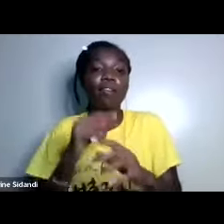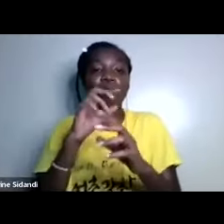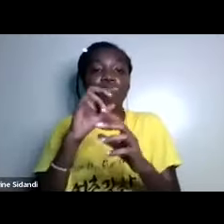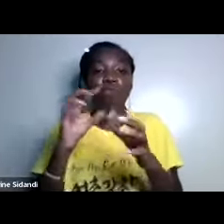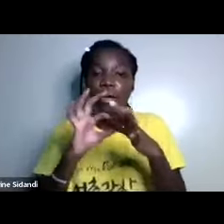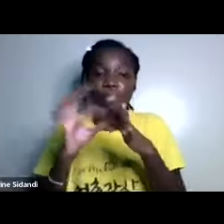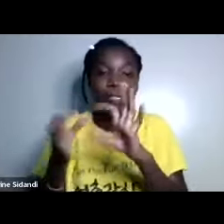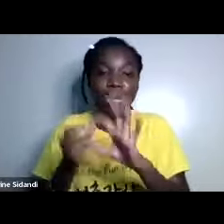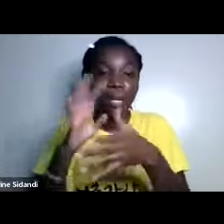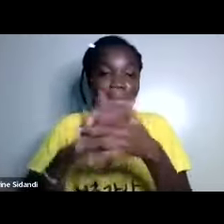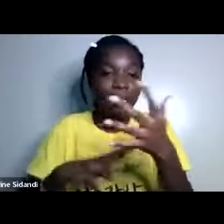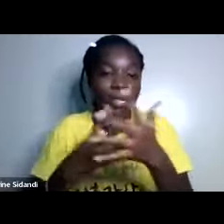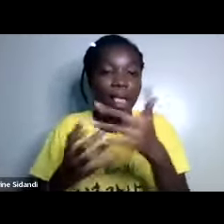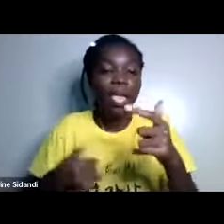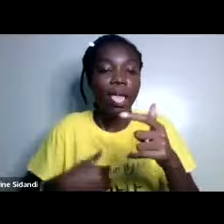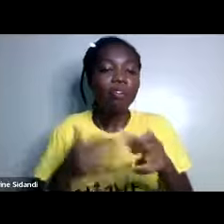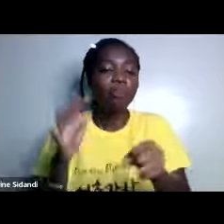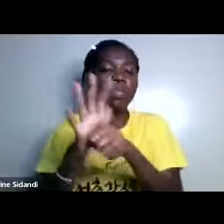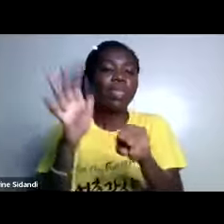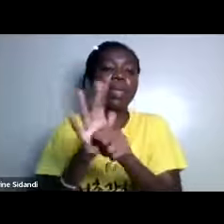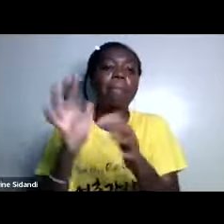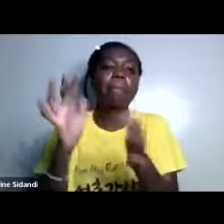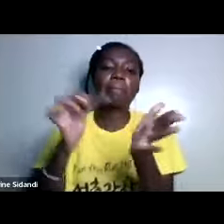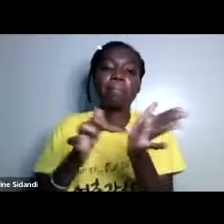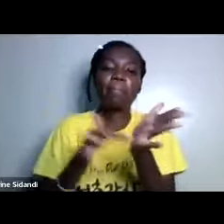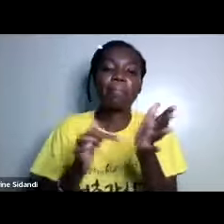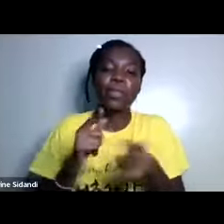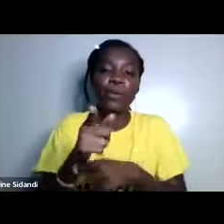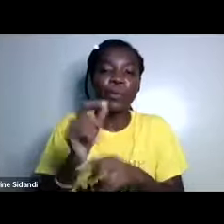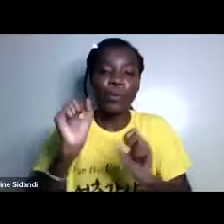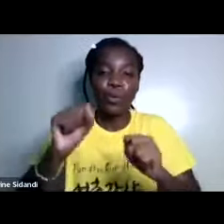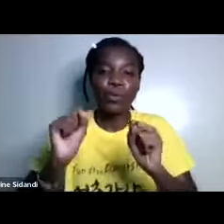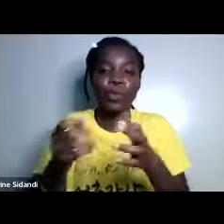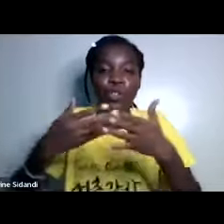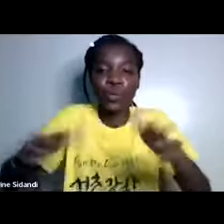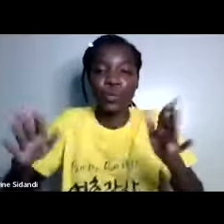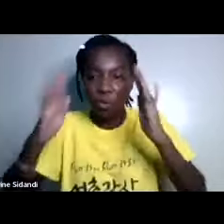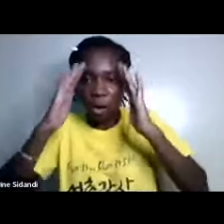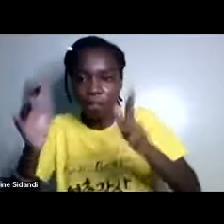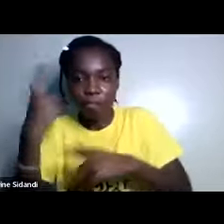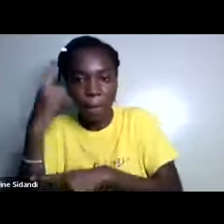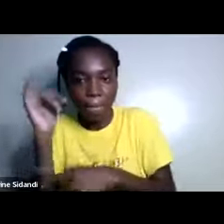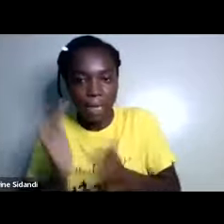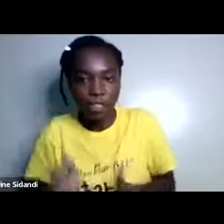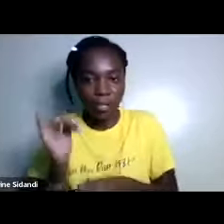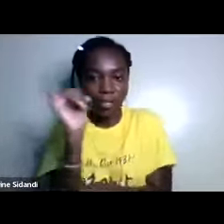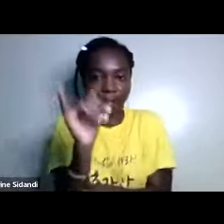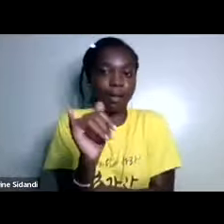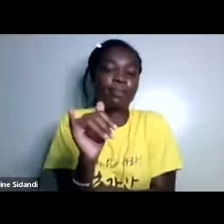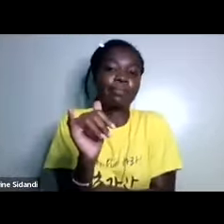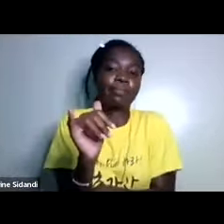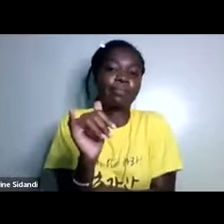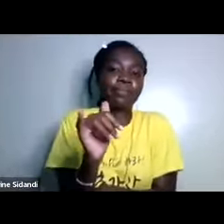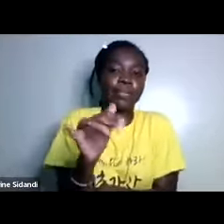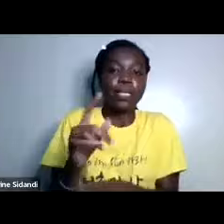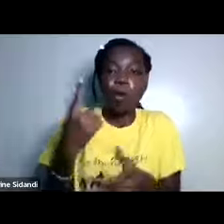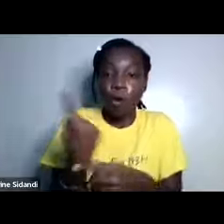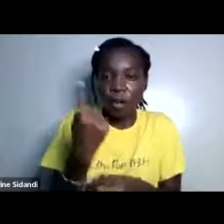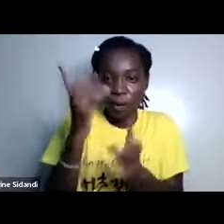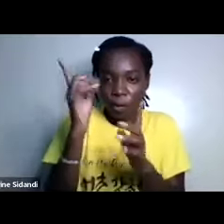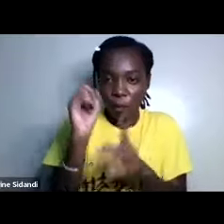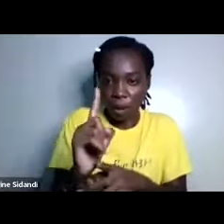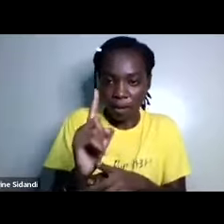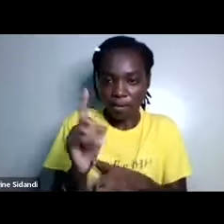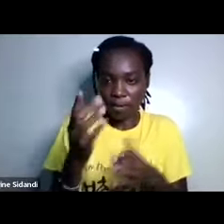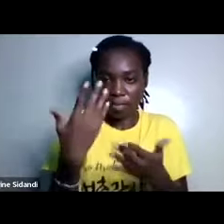visits a website, there are so many buttons that you may lose the attention of that person. With a funnel, it's only one objective. You